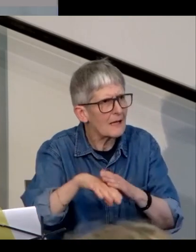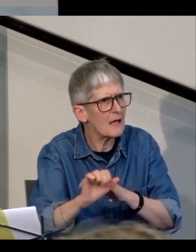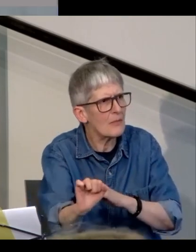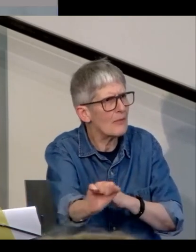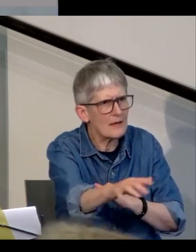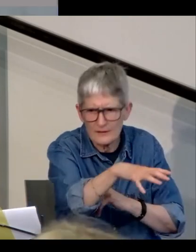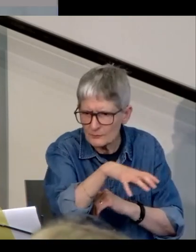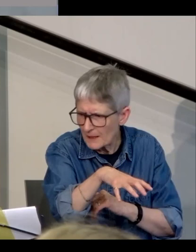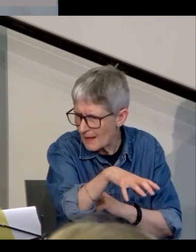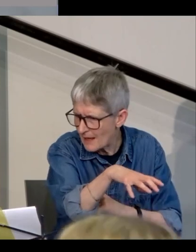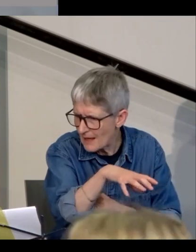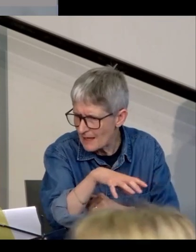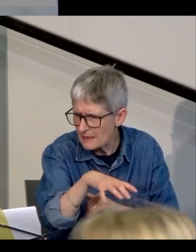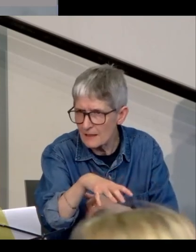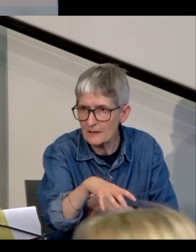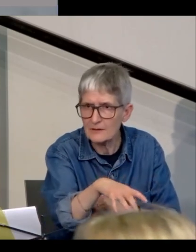working in this